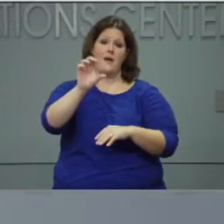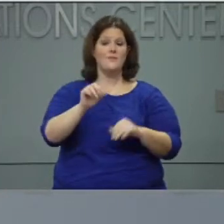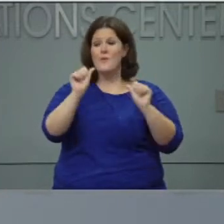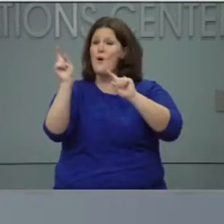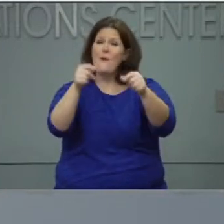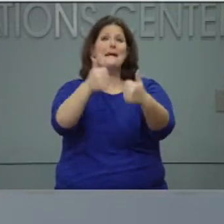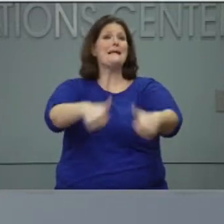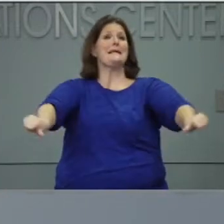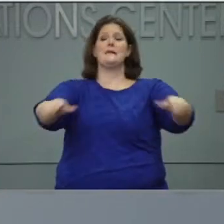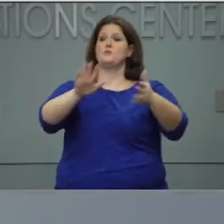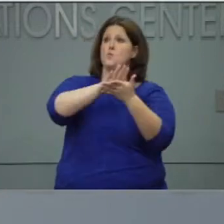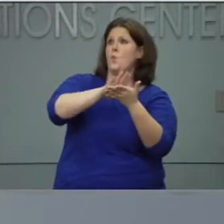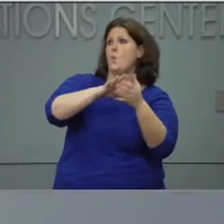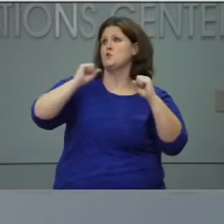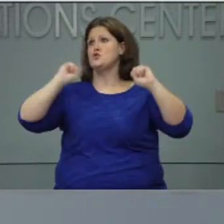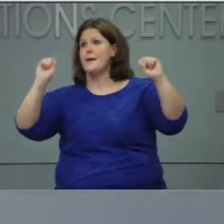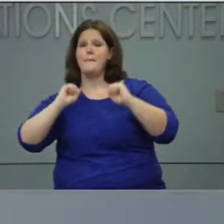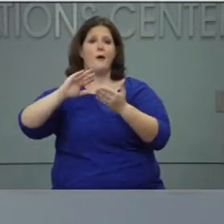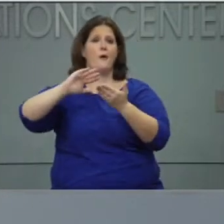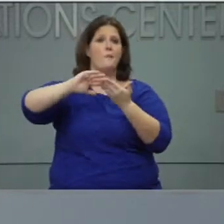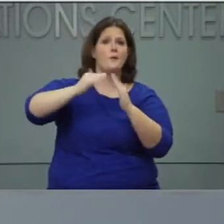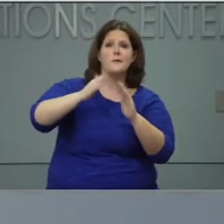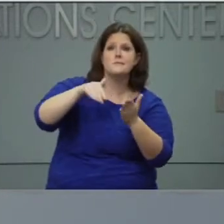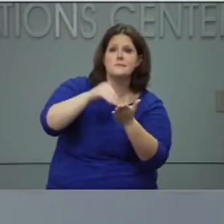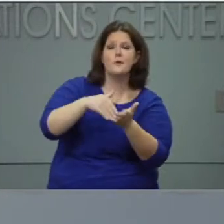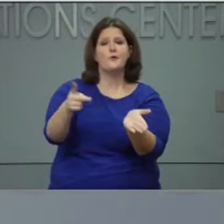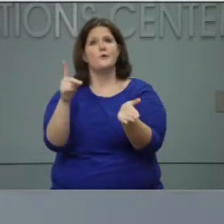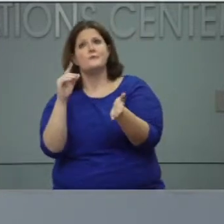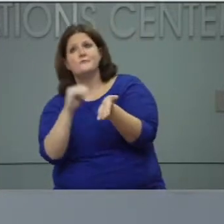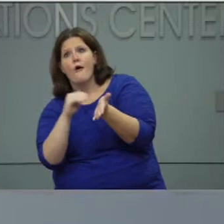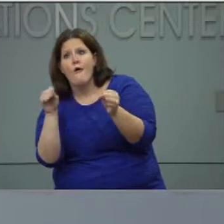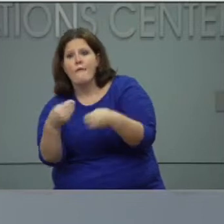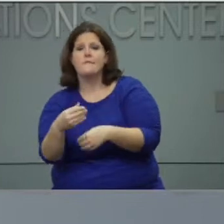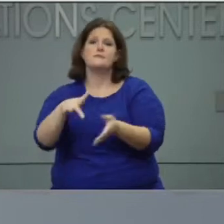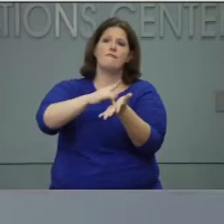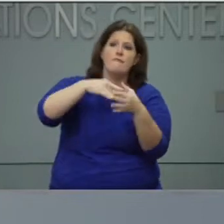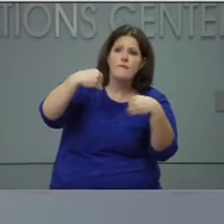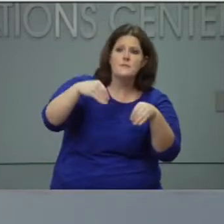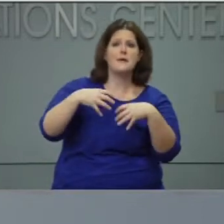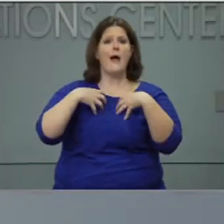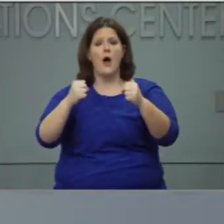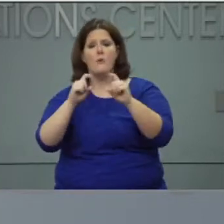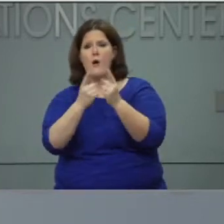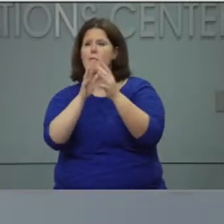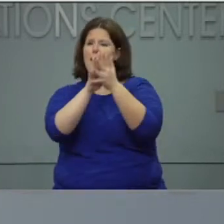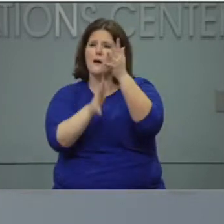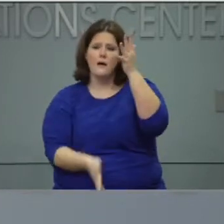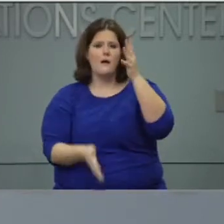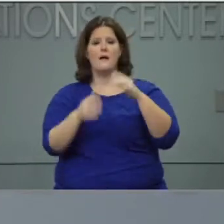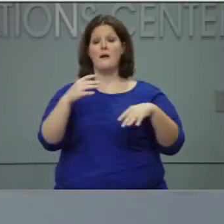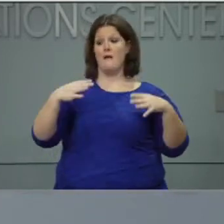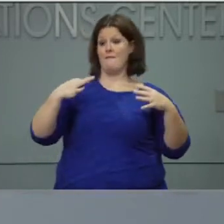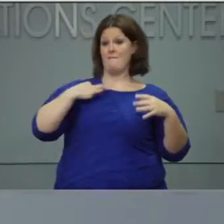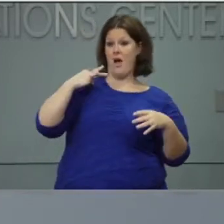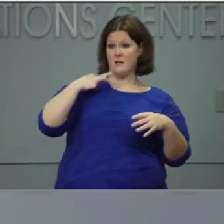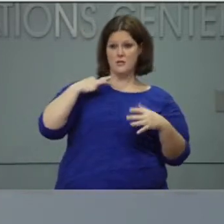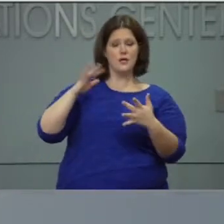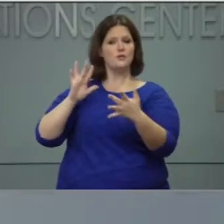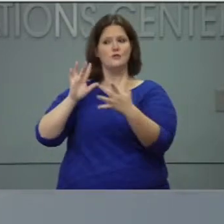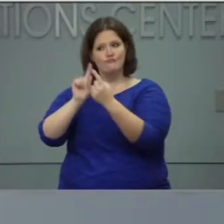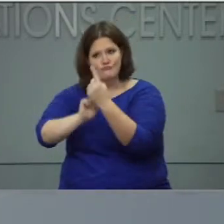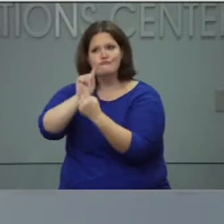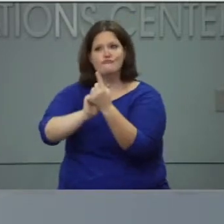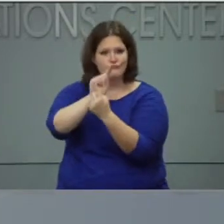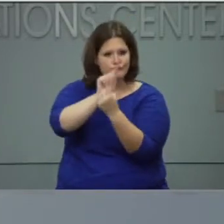gyms, communities centers, doctor's offices, pharmacies, health departments. Volunteers are even reaching out to people